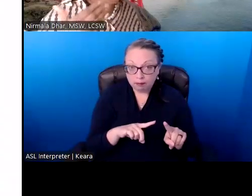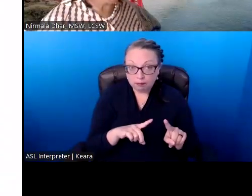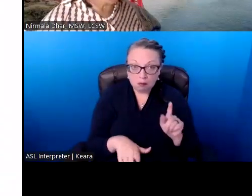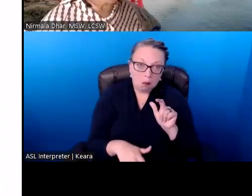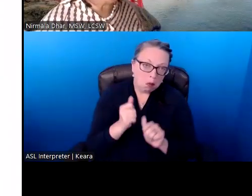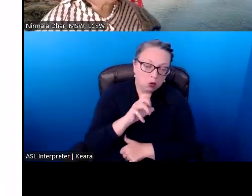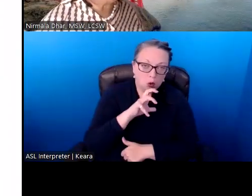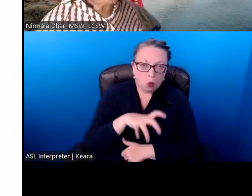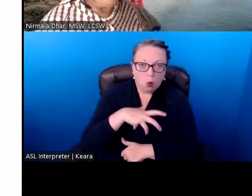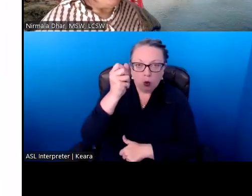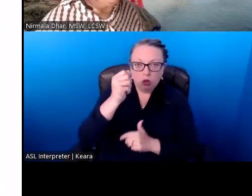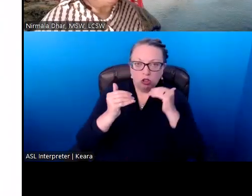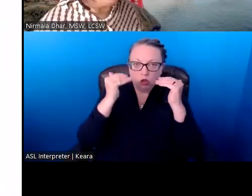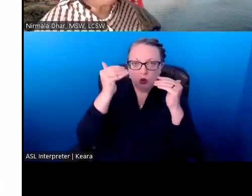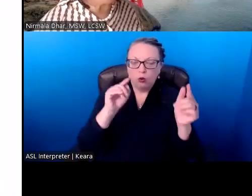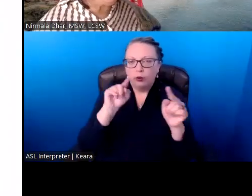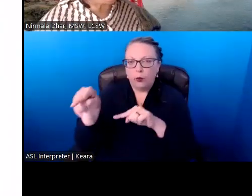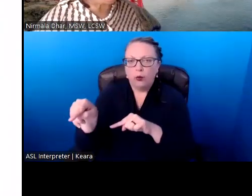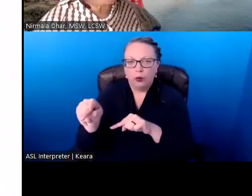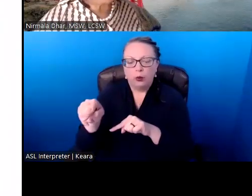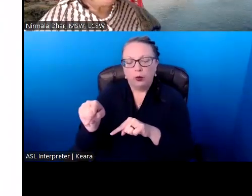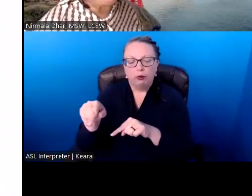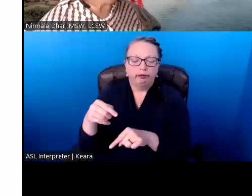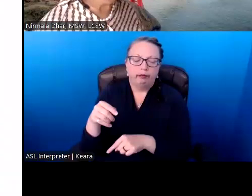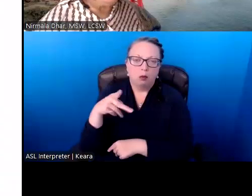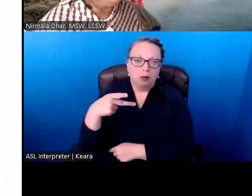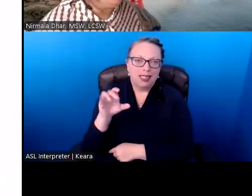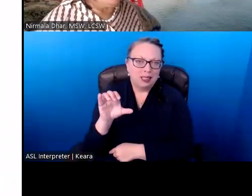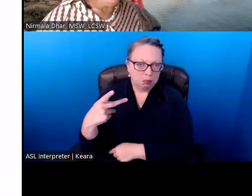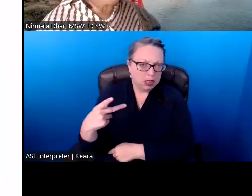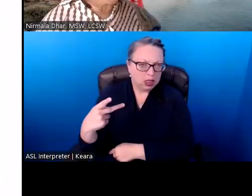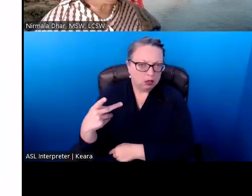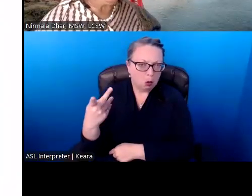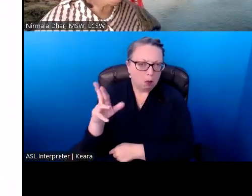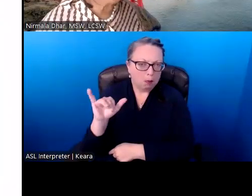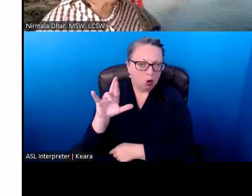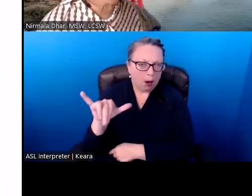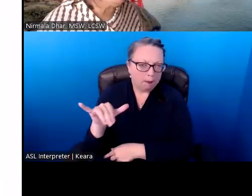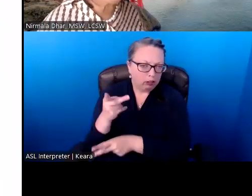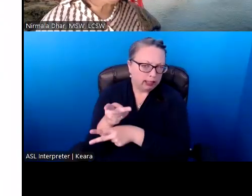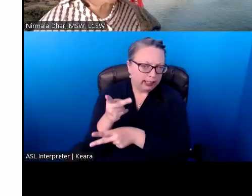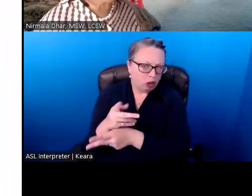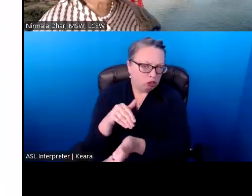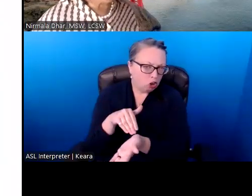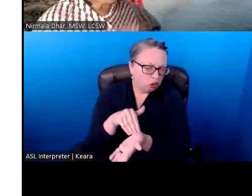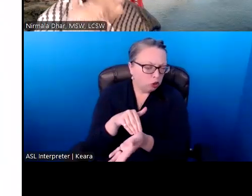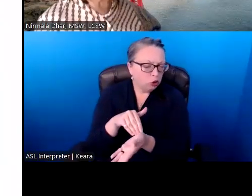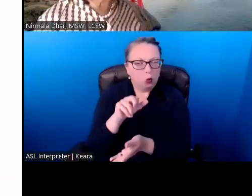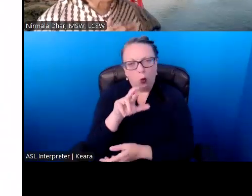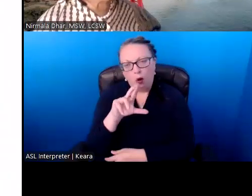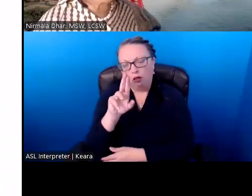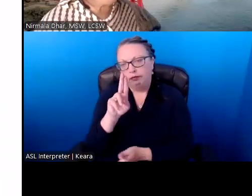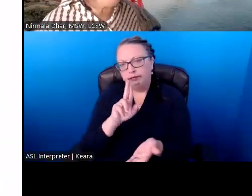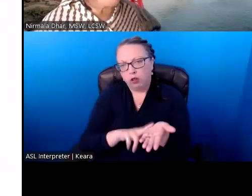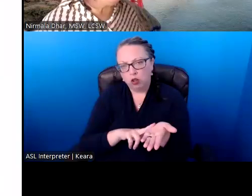older adults go to their primary care provider, either their primary care doctor or nurse practitioner, and it